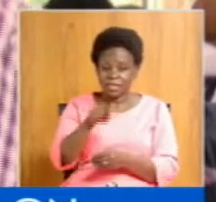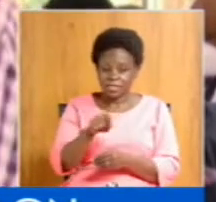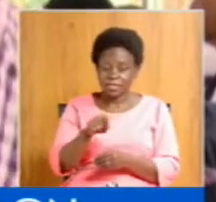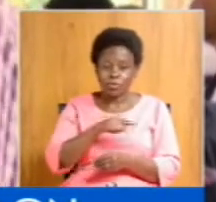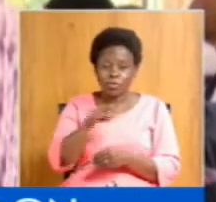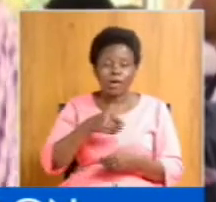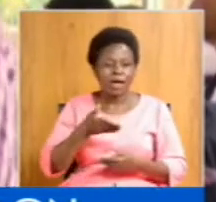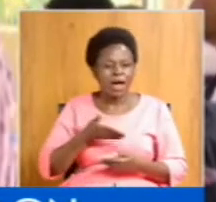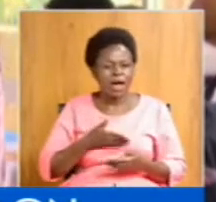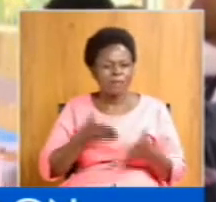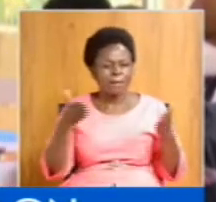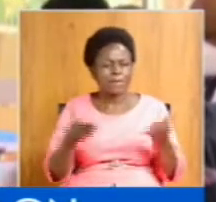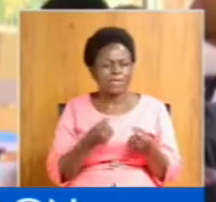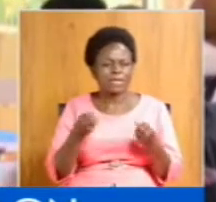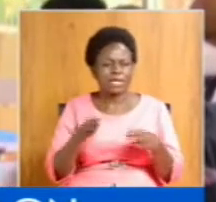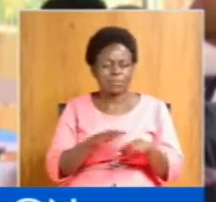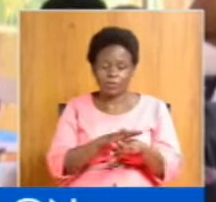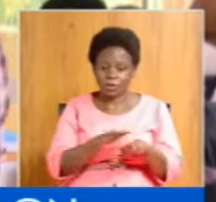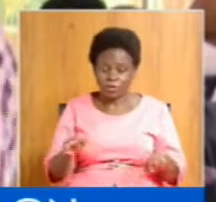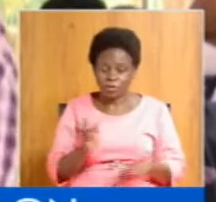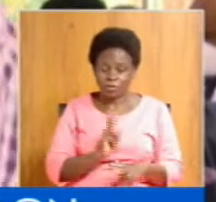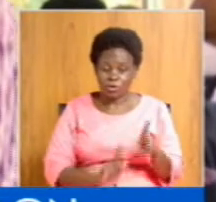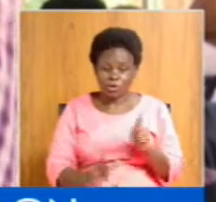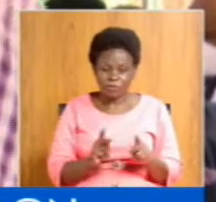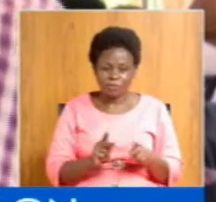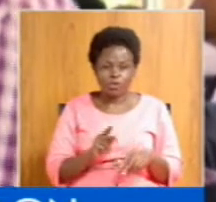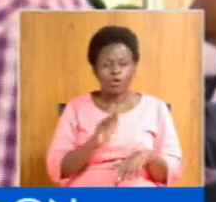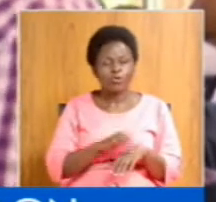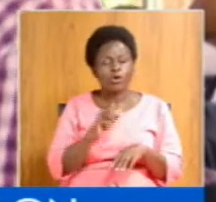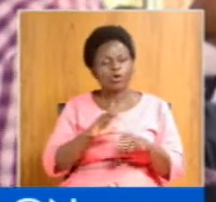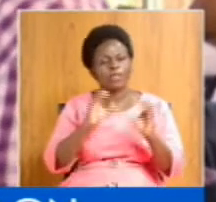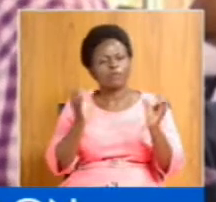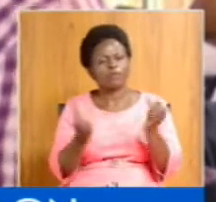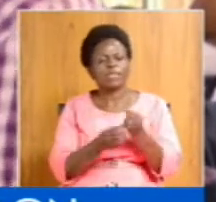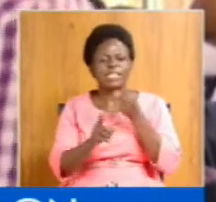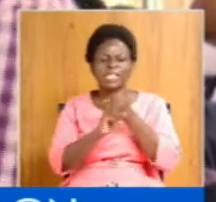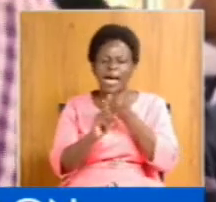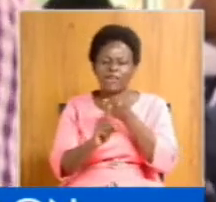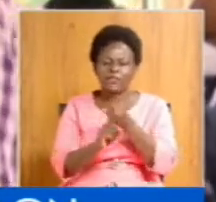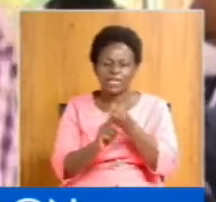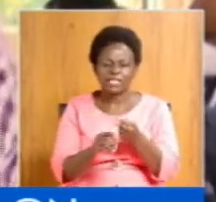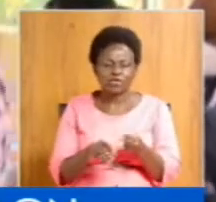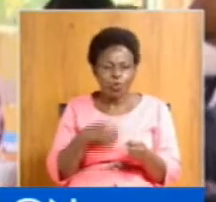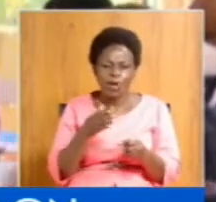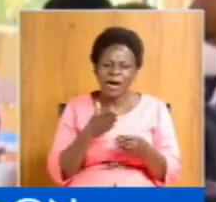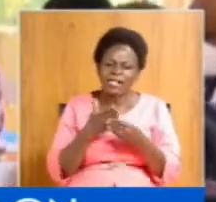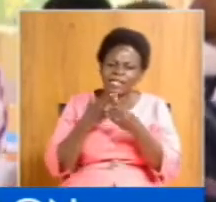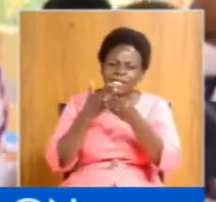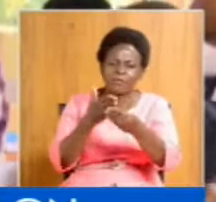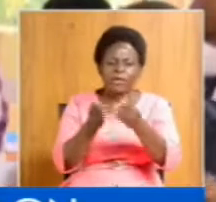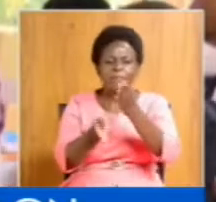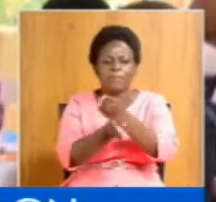a big number on the ground of people, we call them community advocates, who are championing